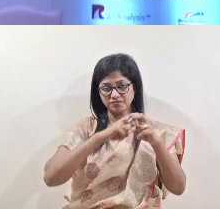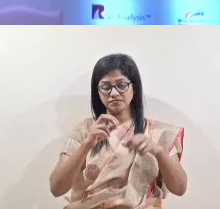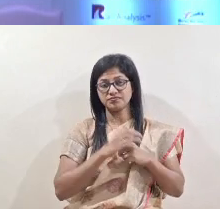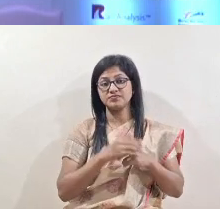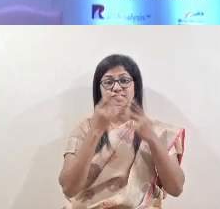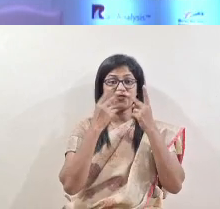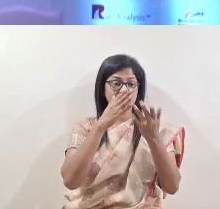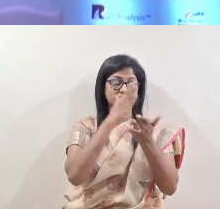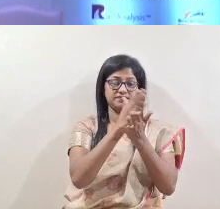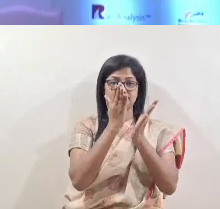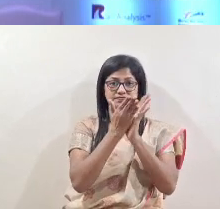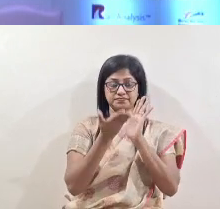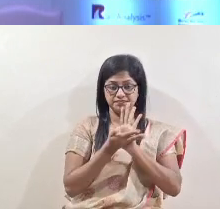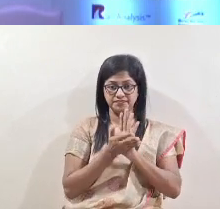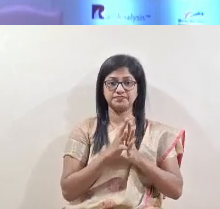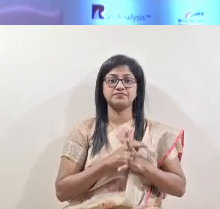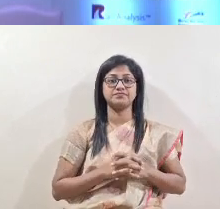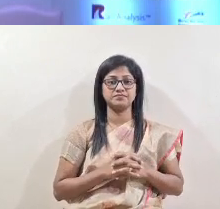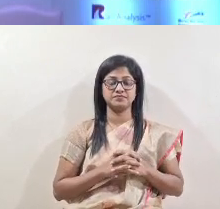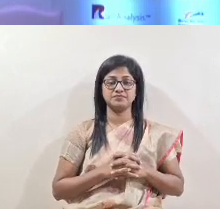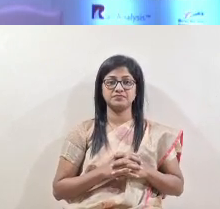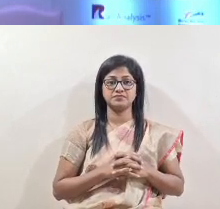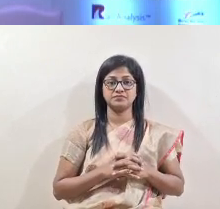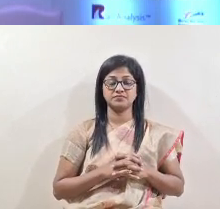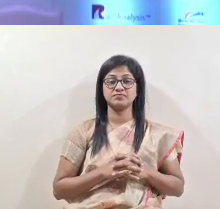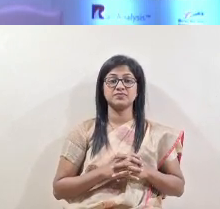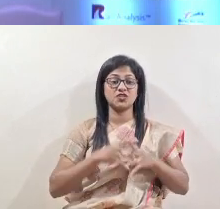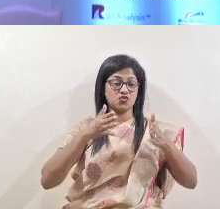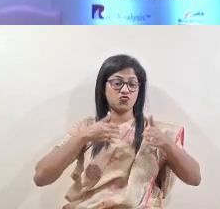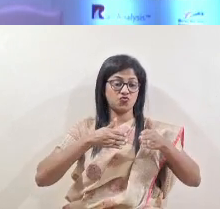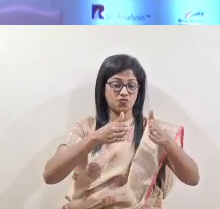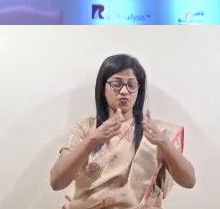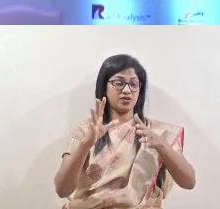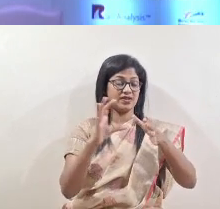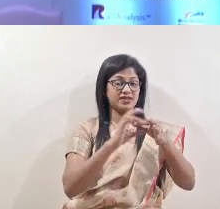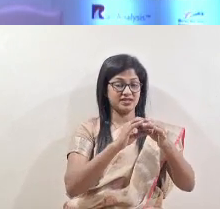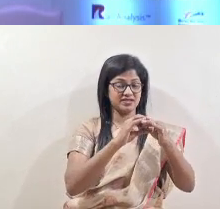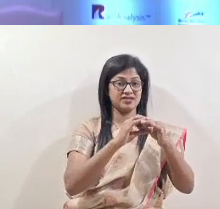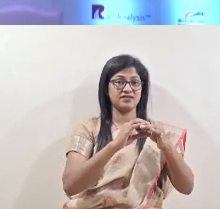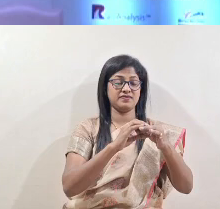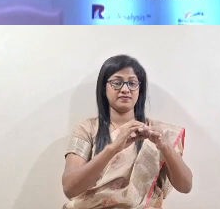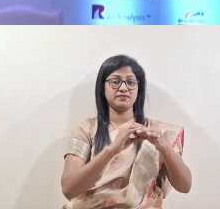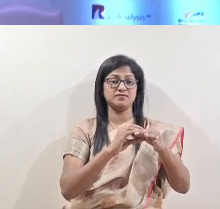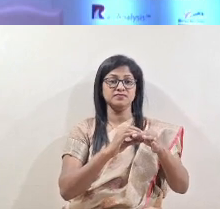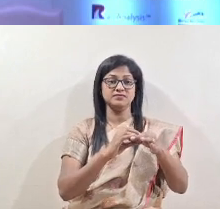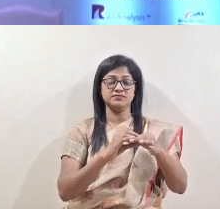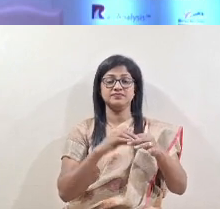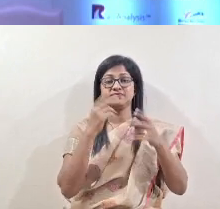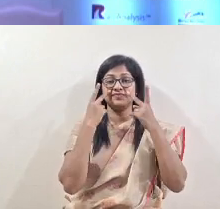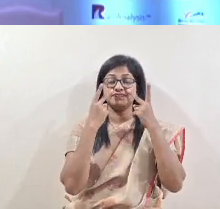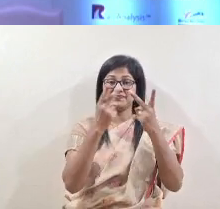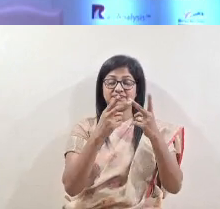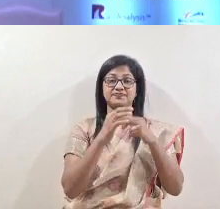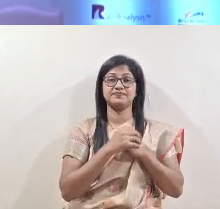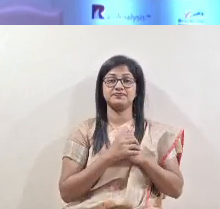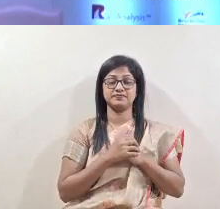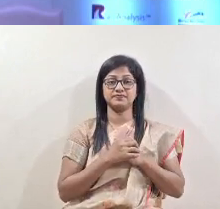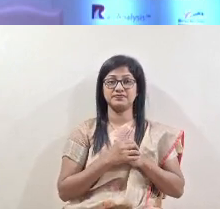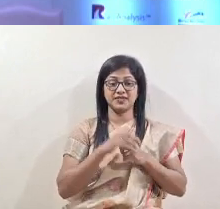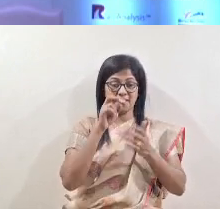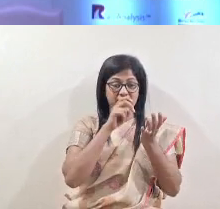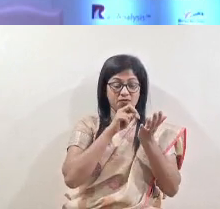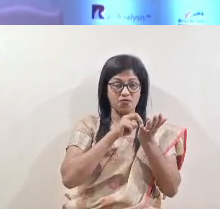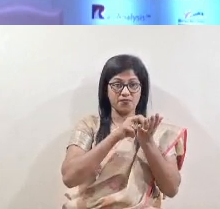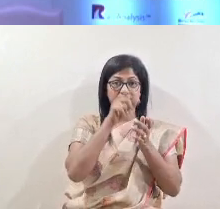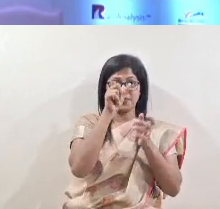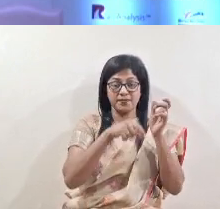at the distribution which based on the road user classifications. So we can see here that